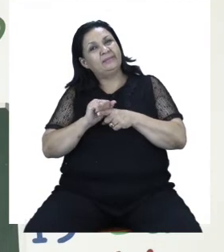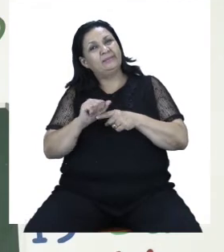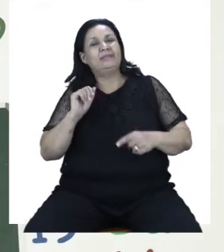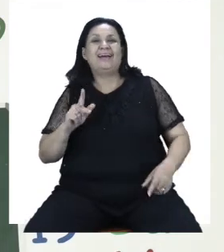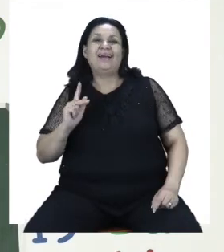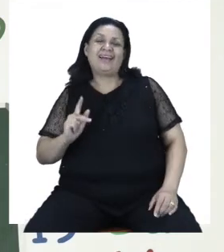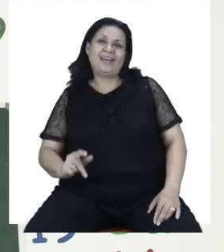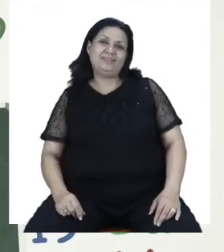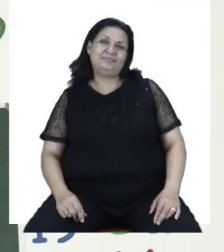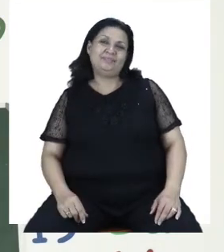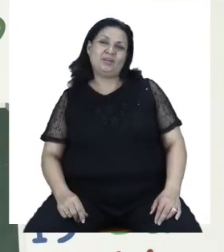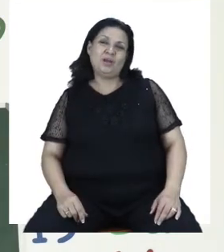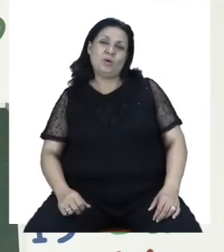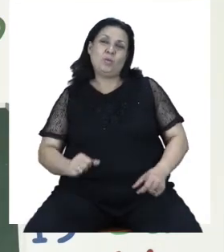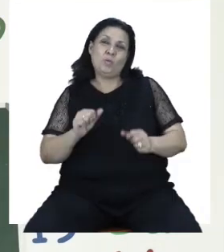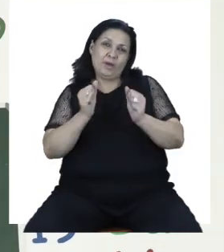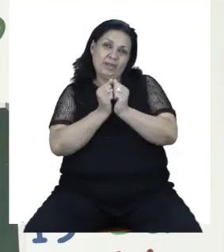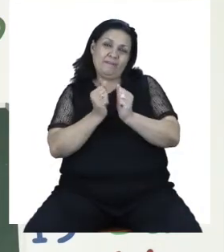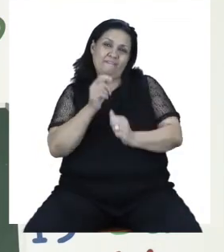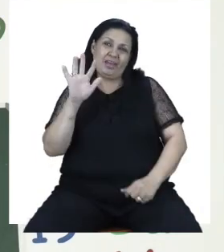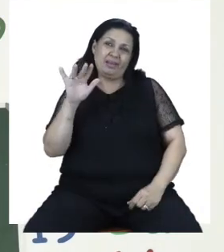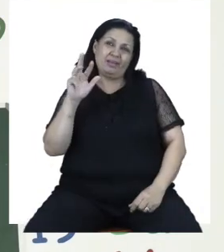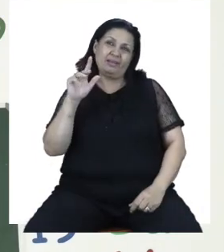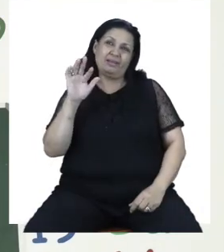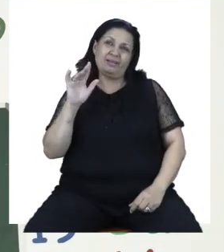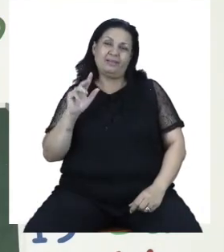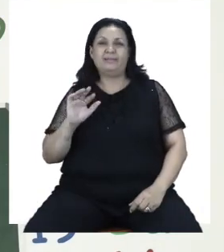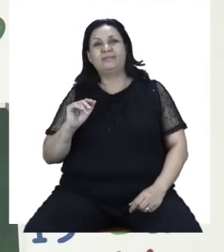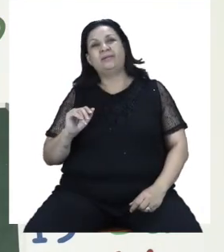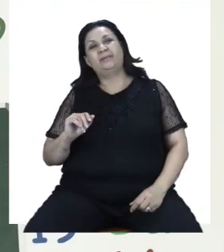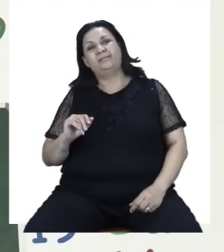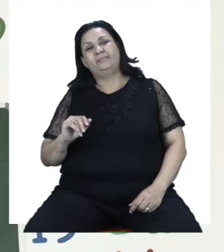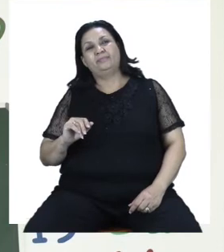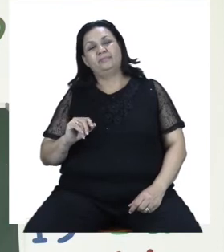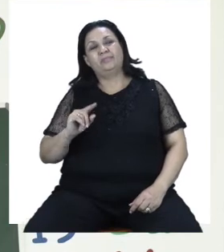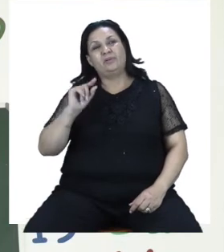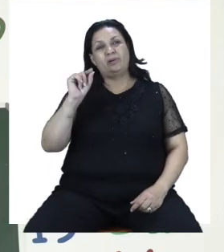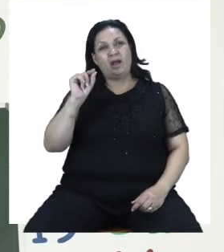your finger. So we're going to start and let's go with the arrow.